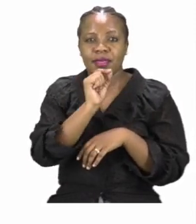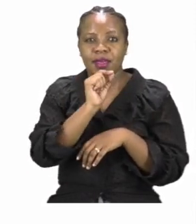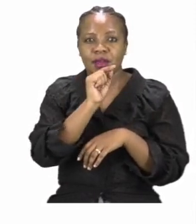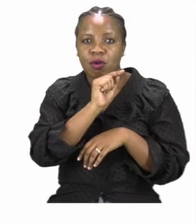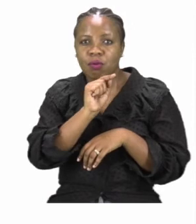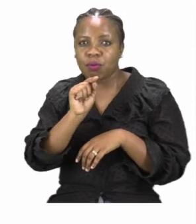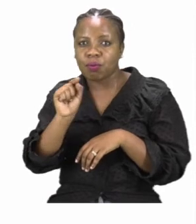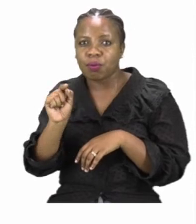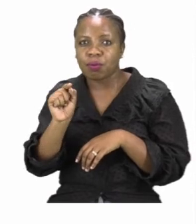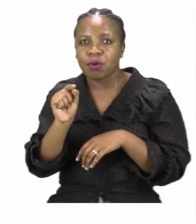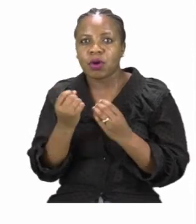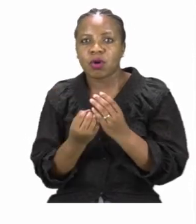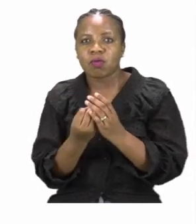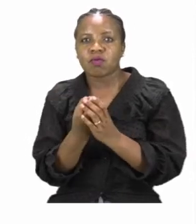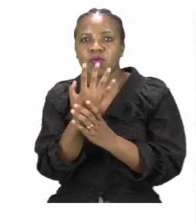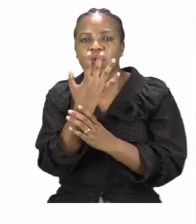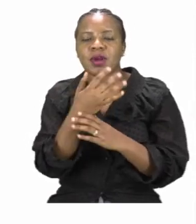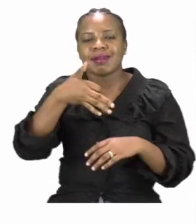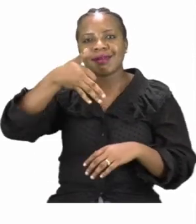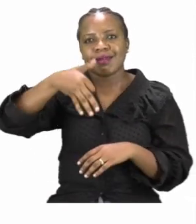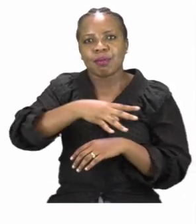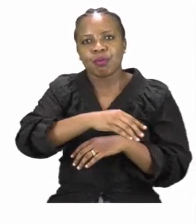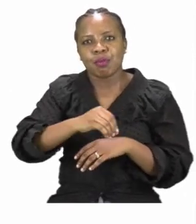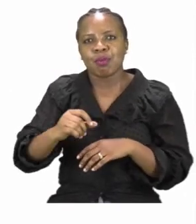of the oldest plants in the world.